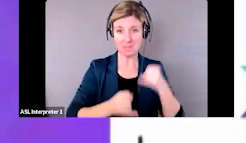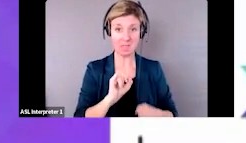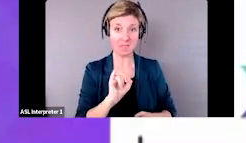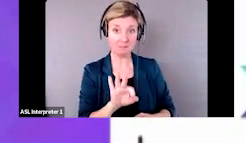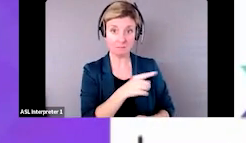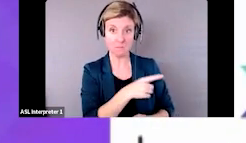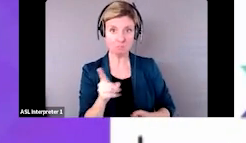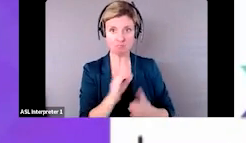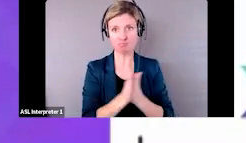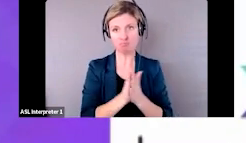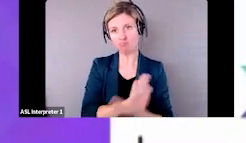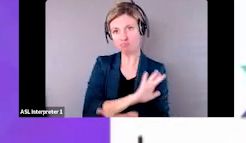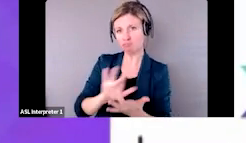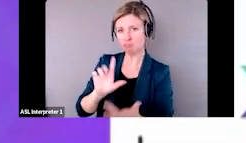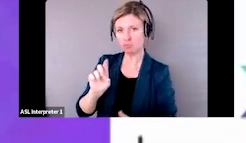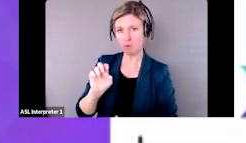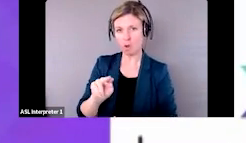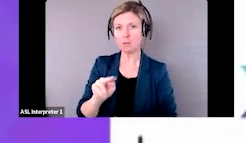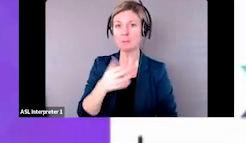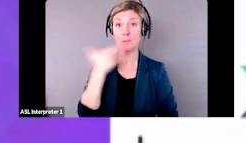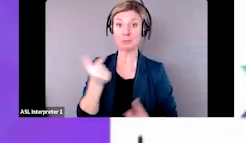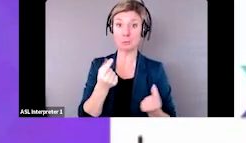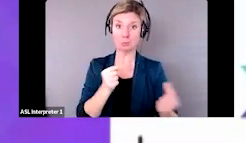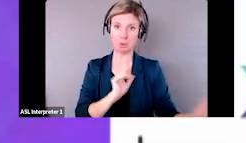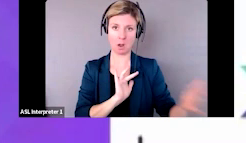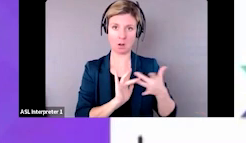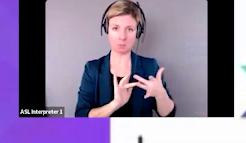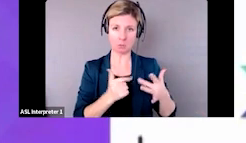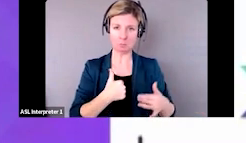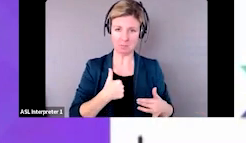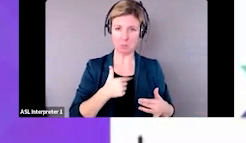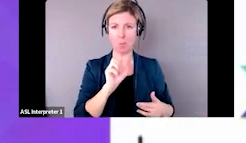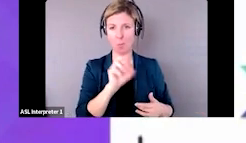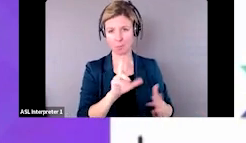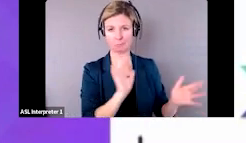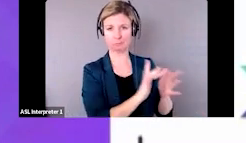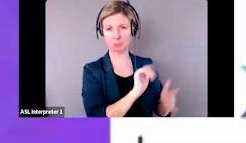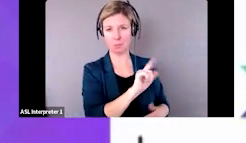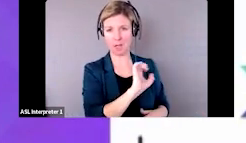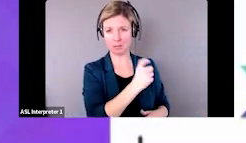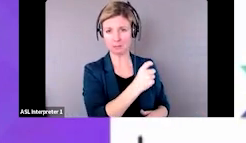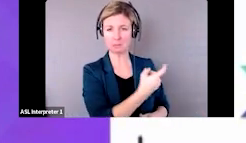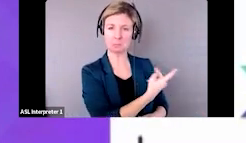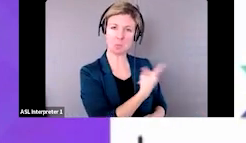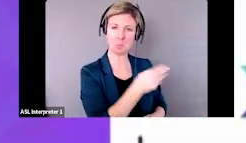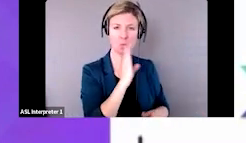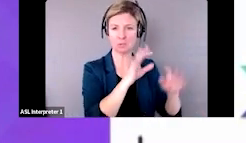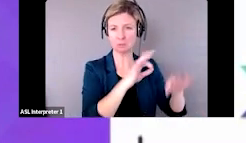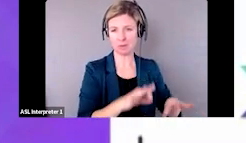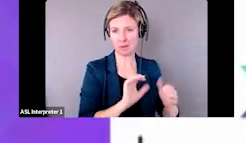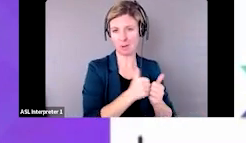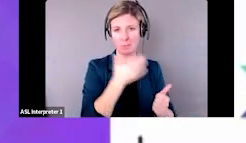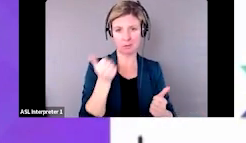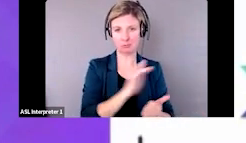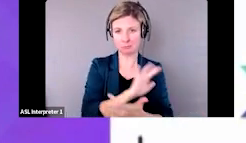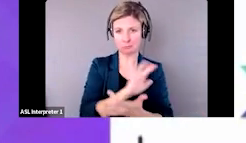this, please contact Alex or me for an introduction, and we're happy to walk you through the different options. I've